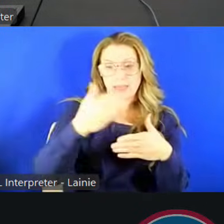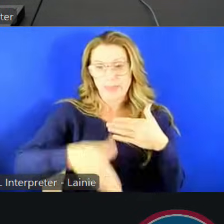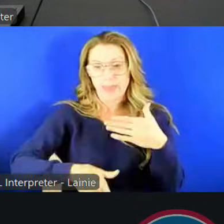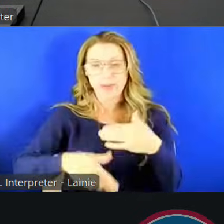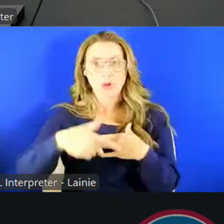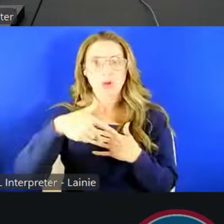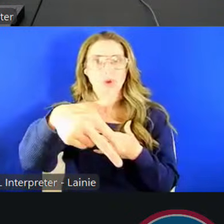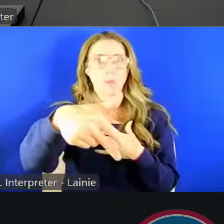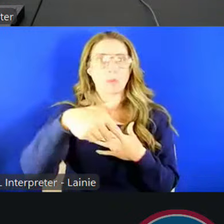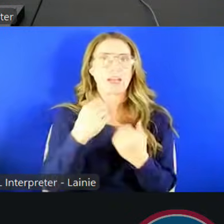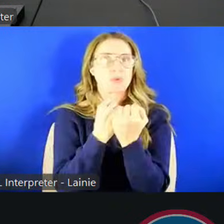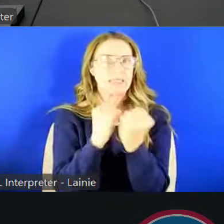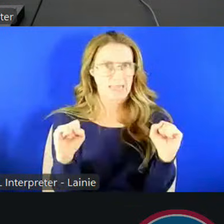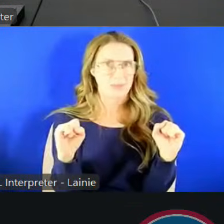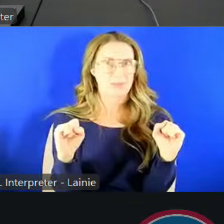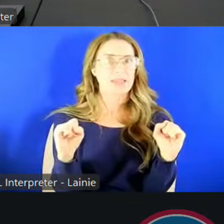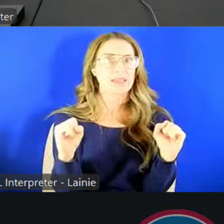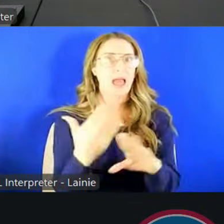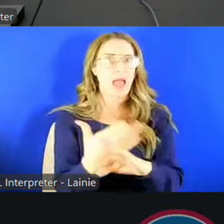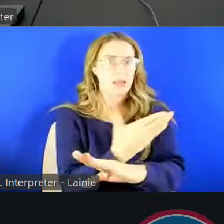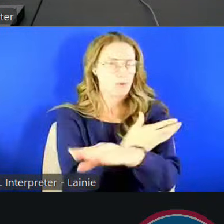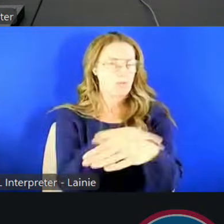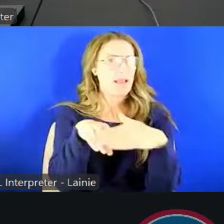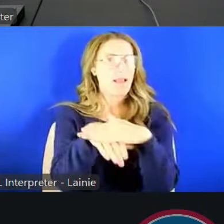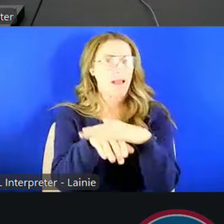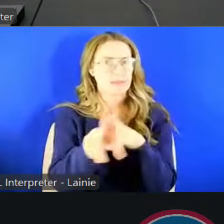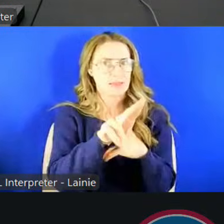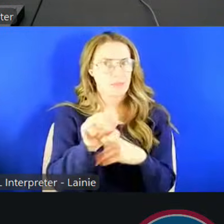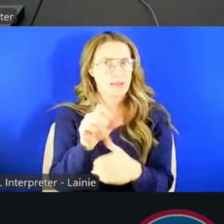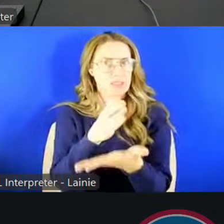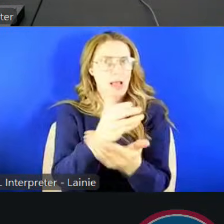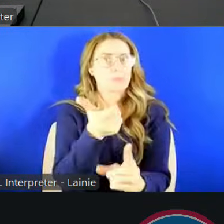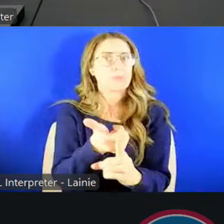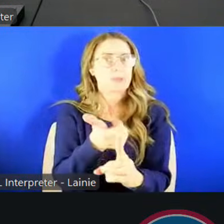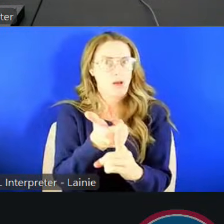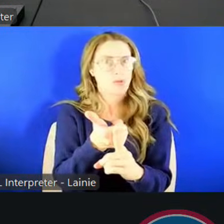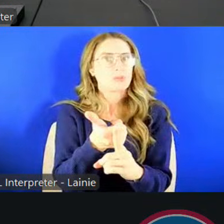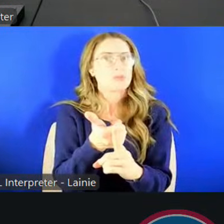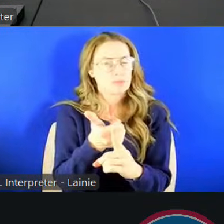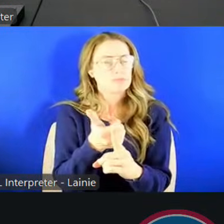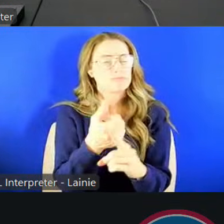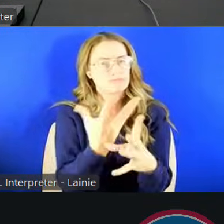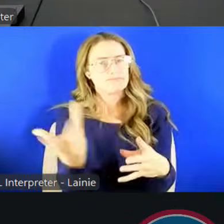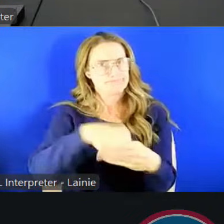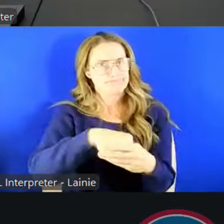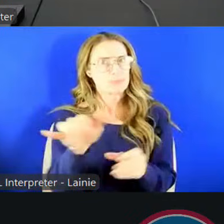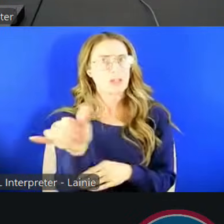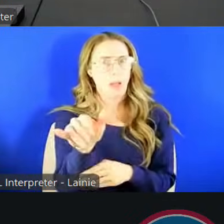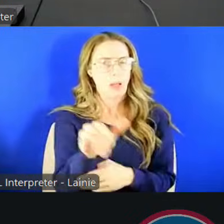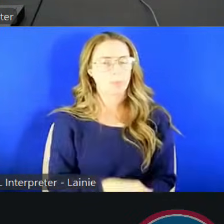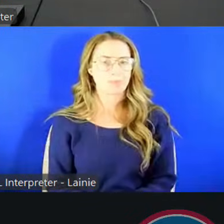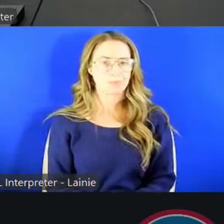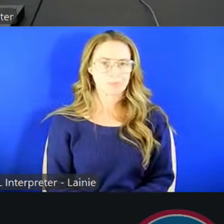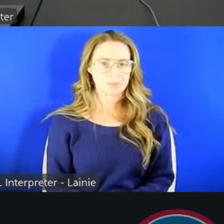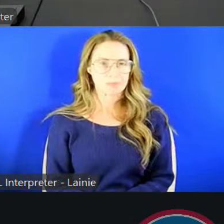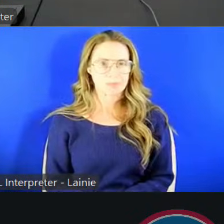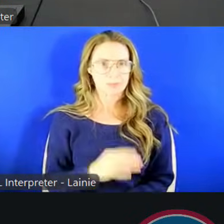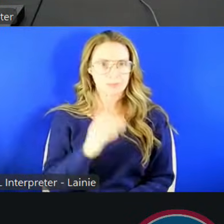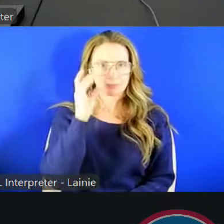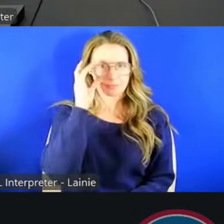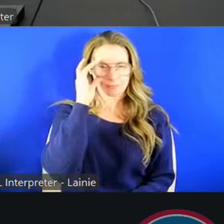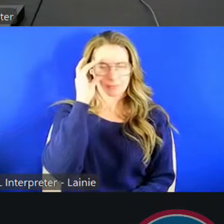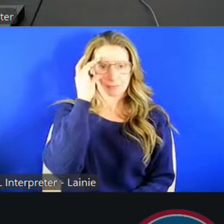and having that improved access to the bus stops themselves is part of this as well. But as I